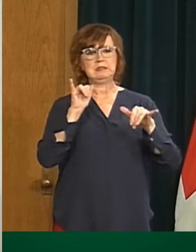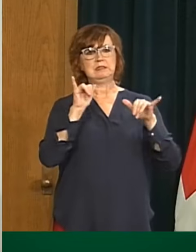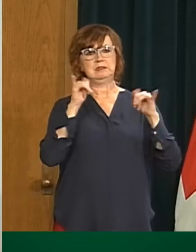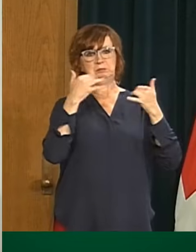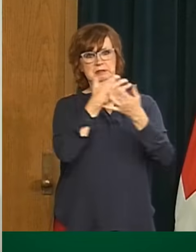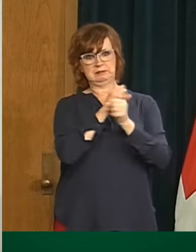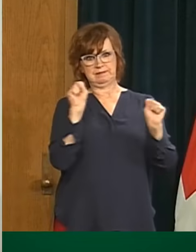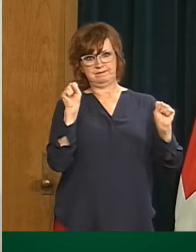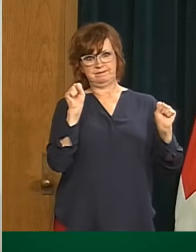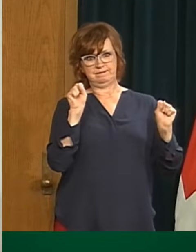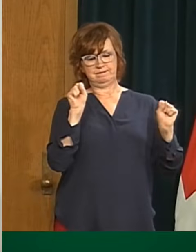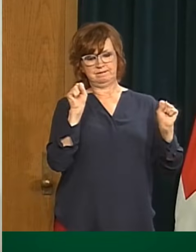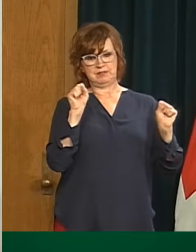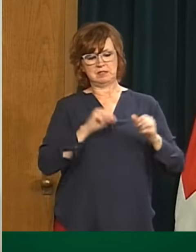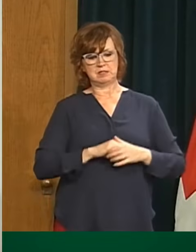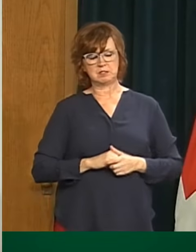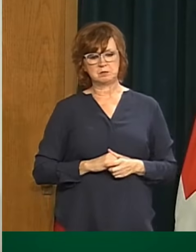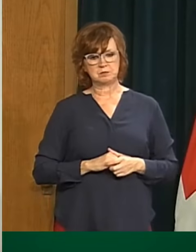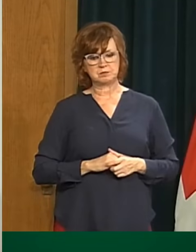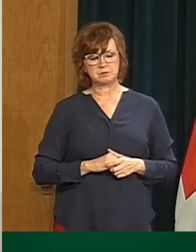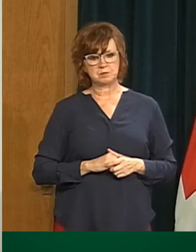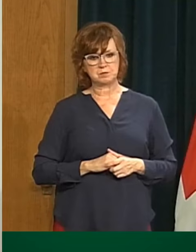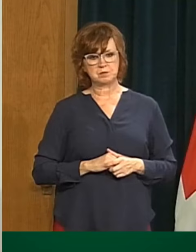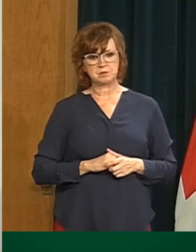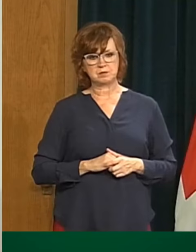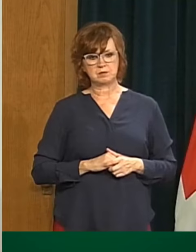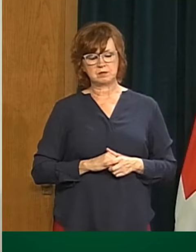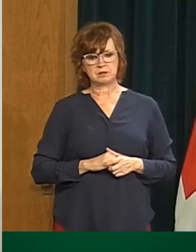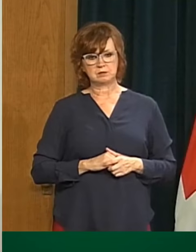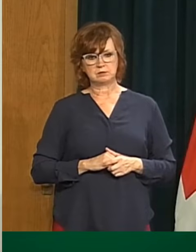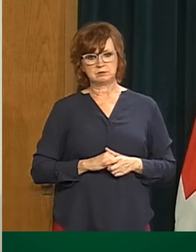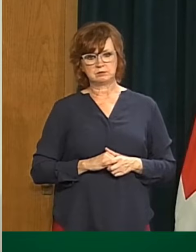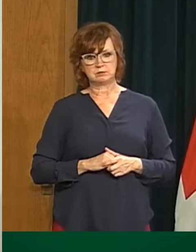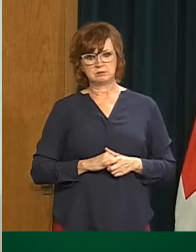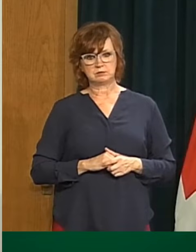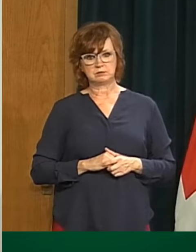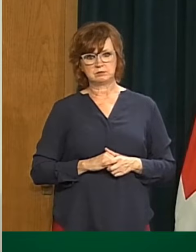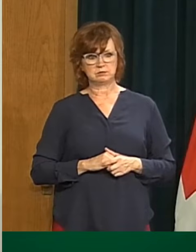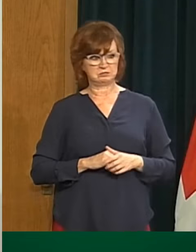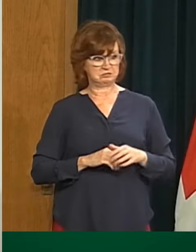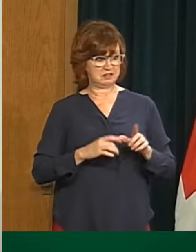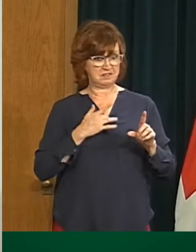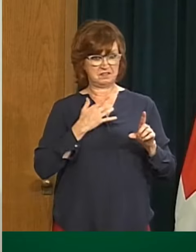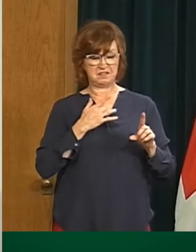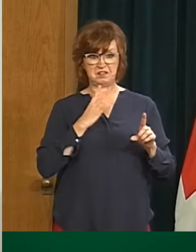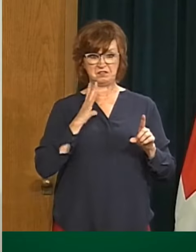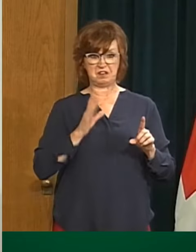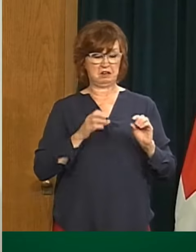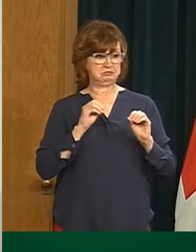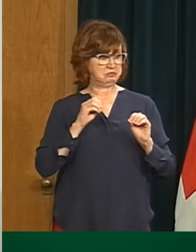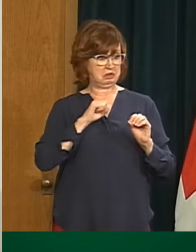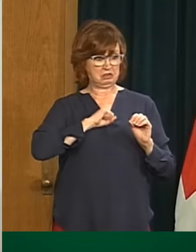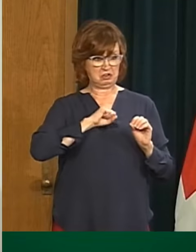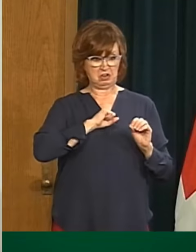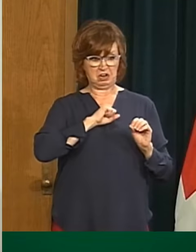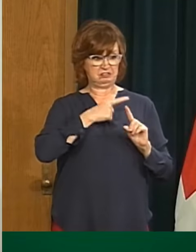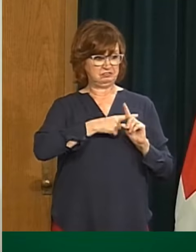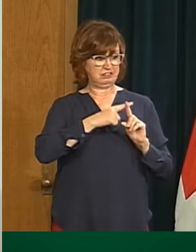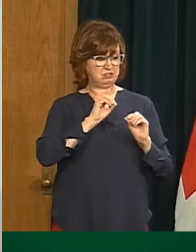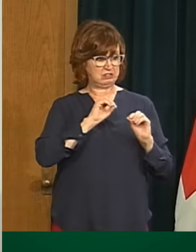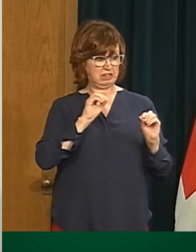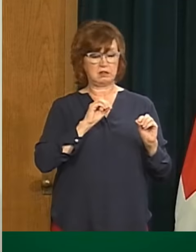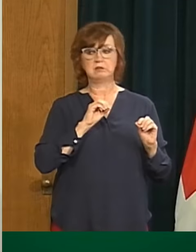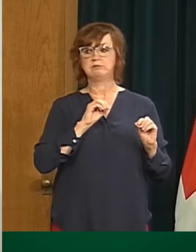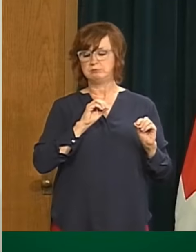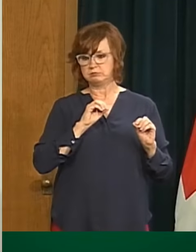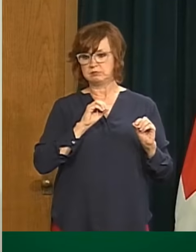test, especially asymptomatic, there's a good chance that the test is negative, and that still doesn't give you the all clear. You still have to